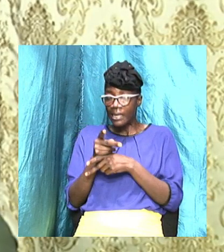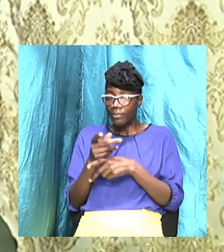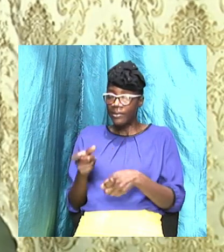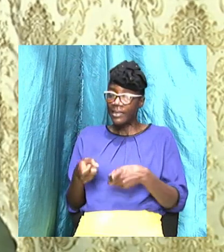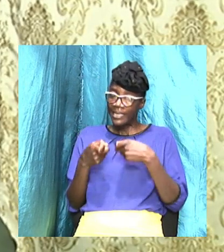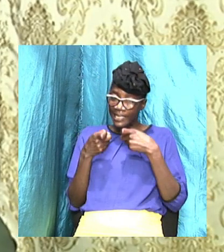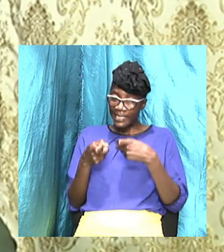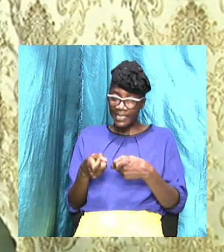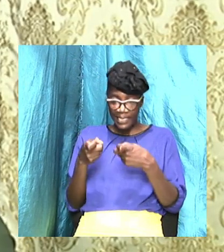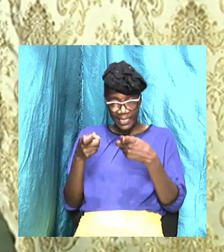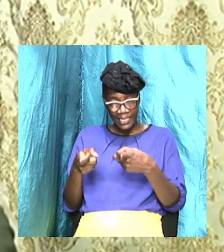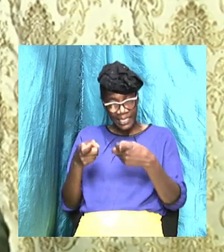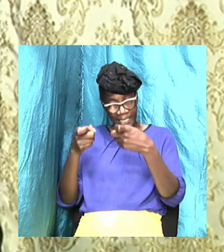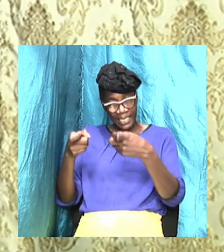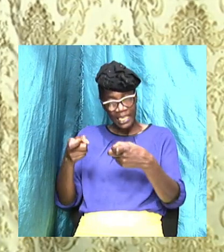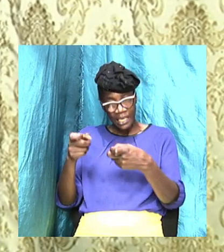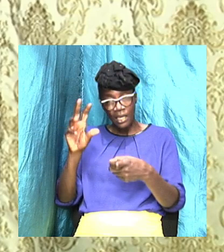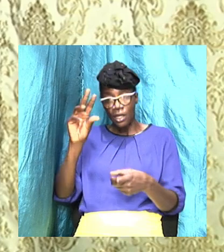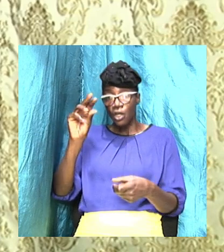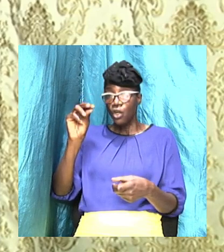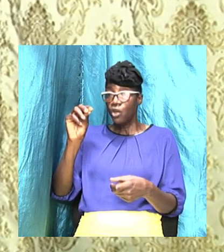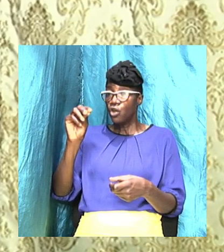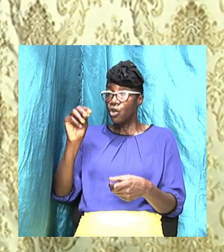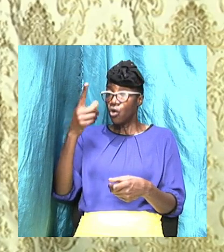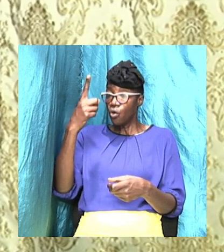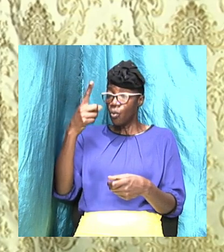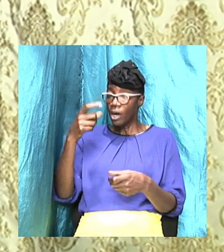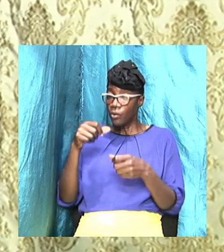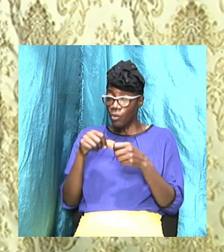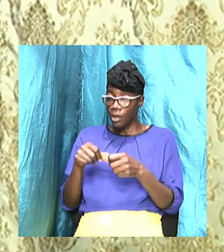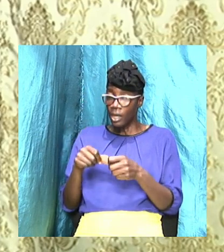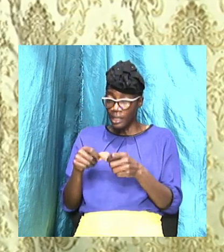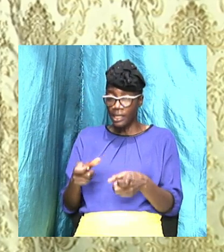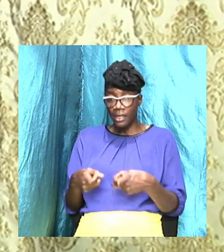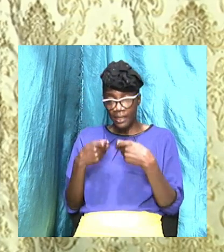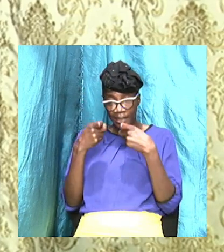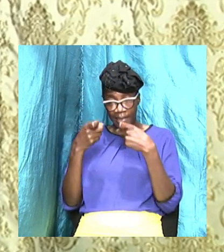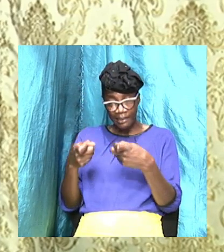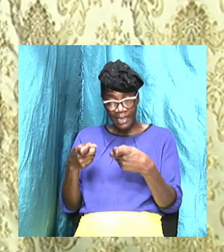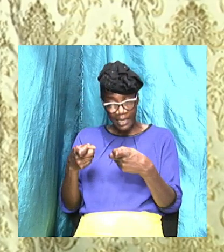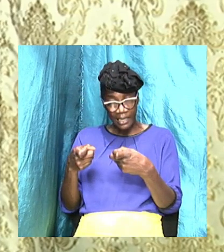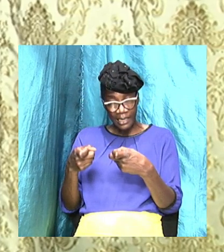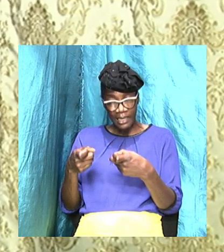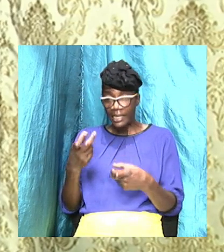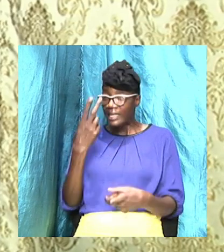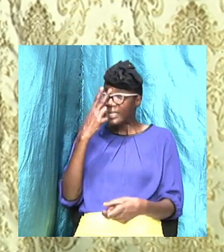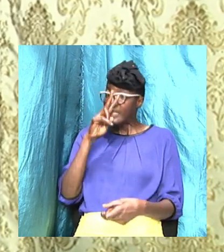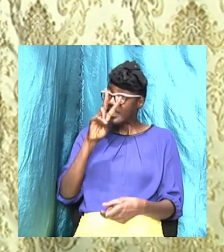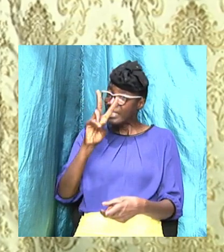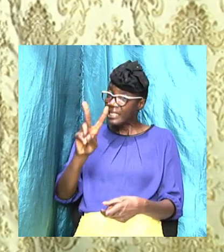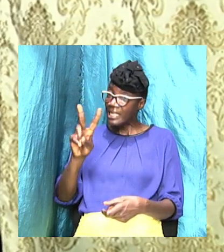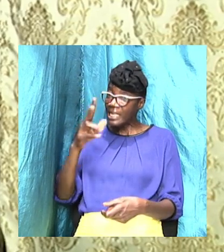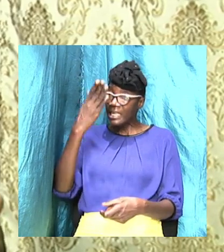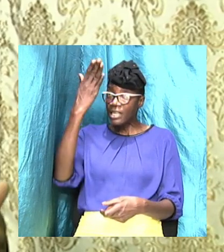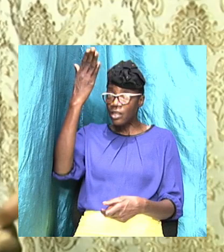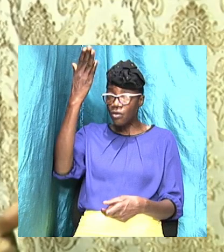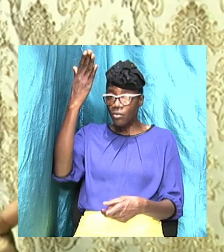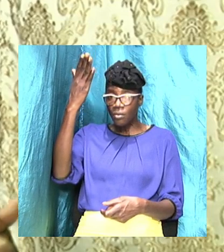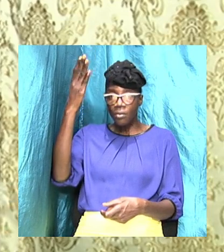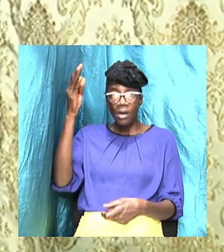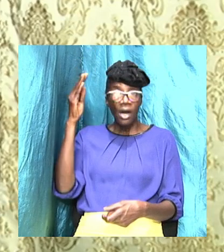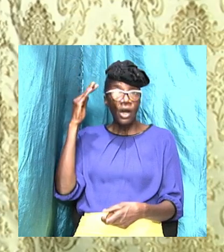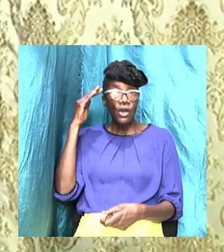sinning. No one who continues to sin has either seen him or know